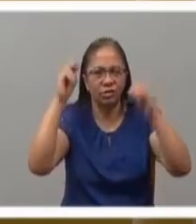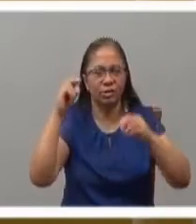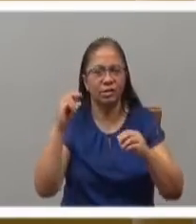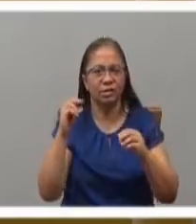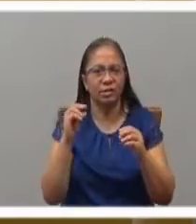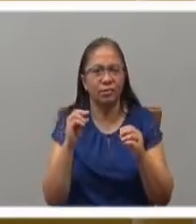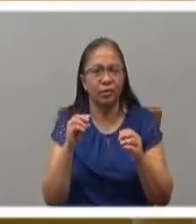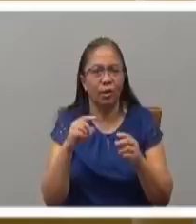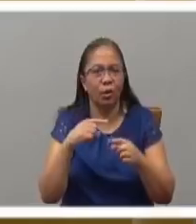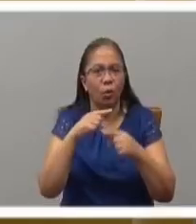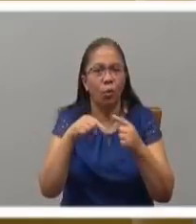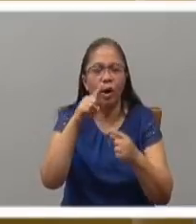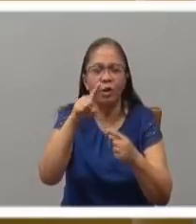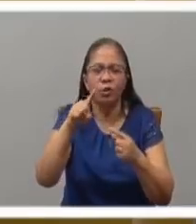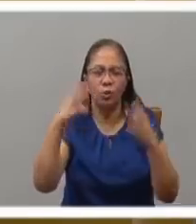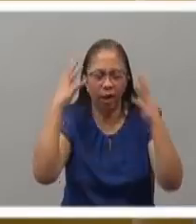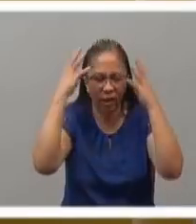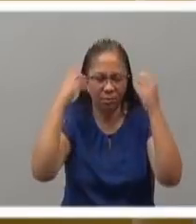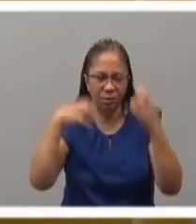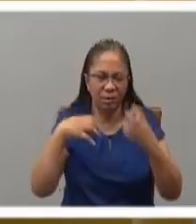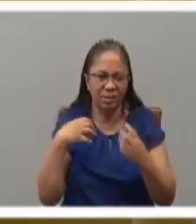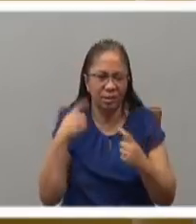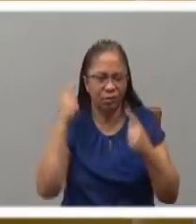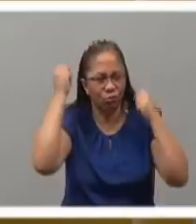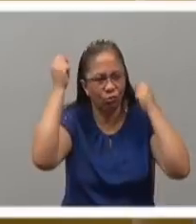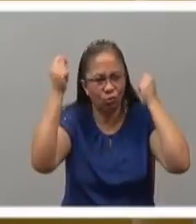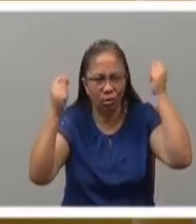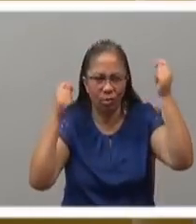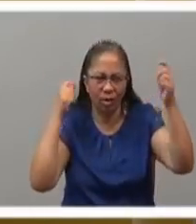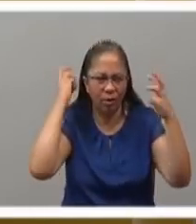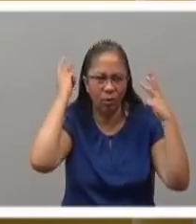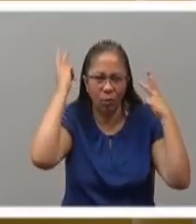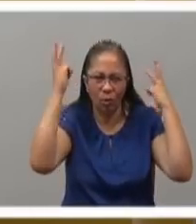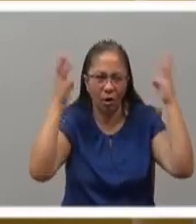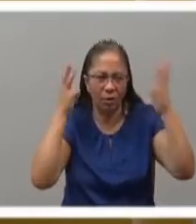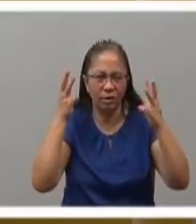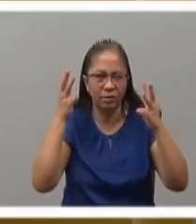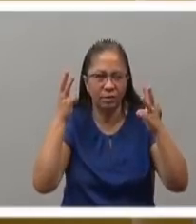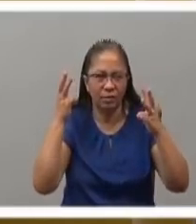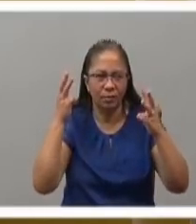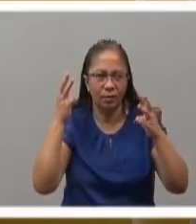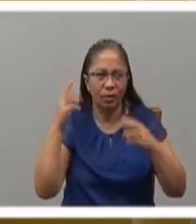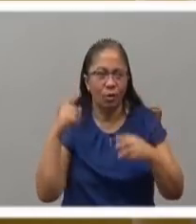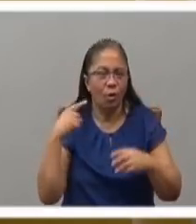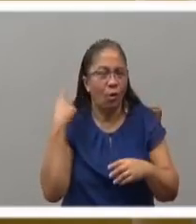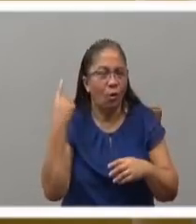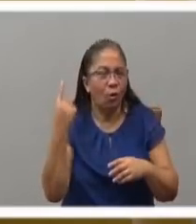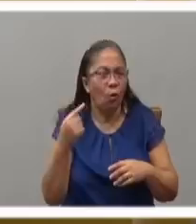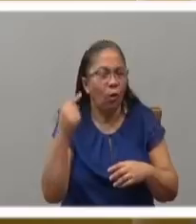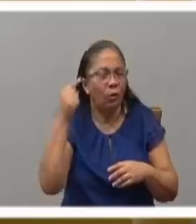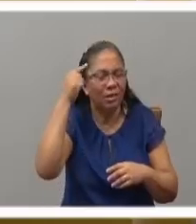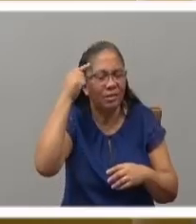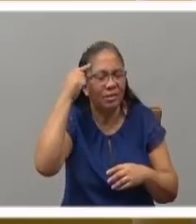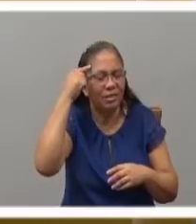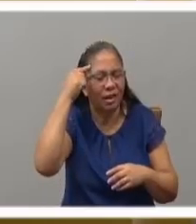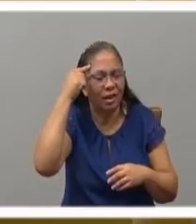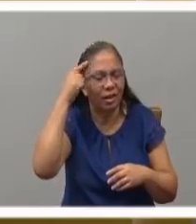are experiencing desolation, always anticipate